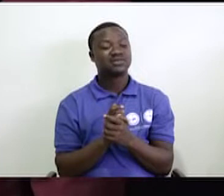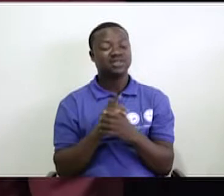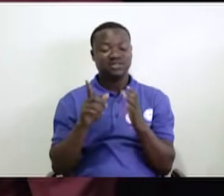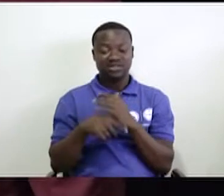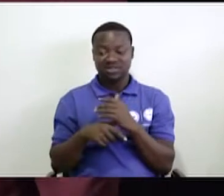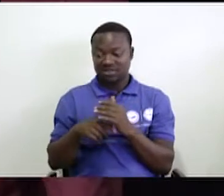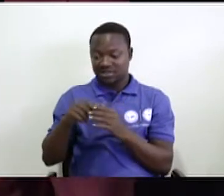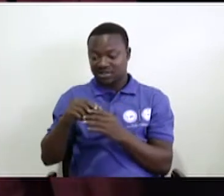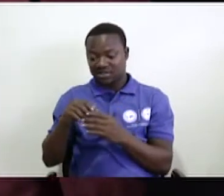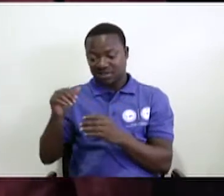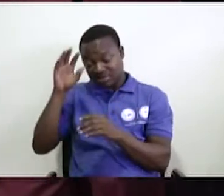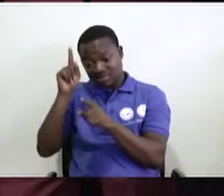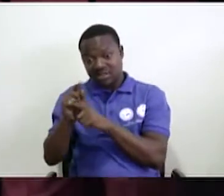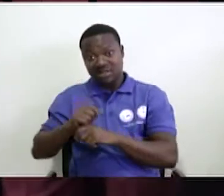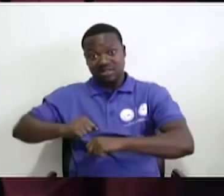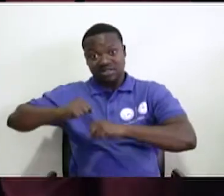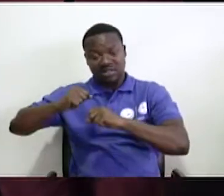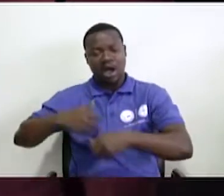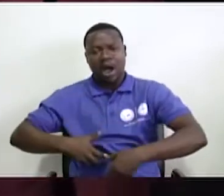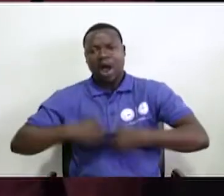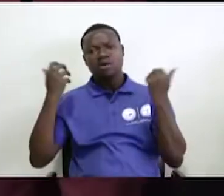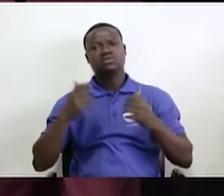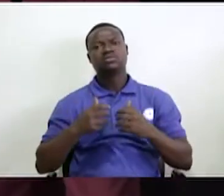older son got angry.